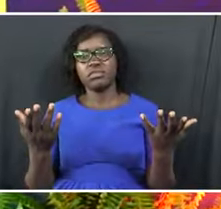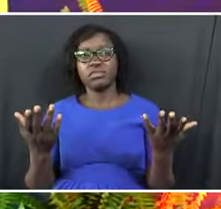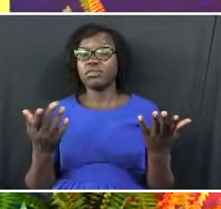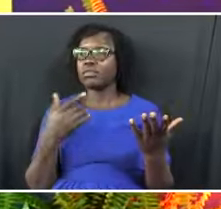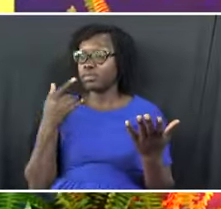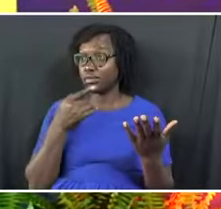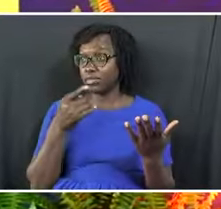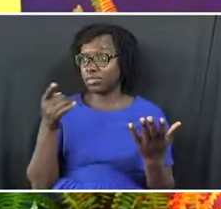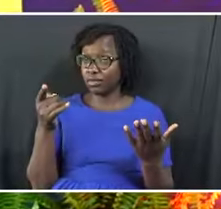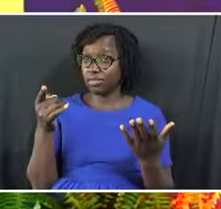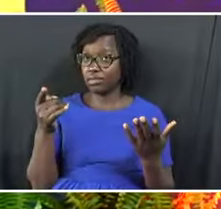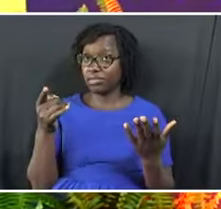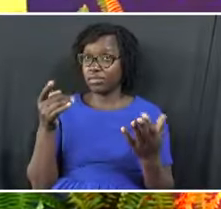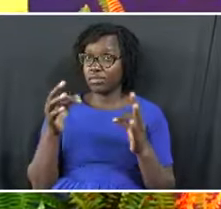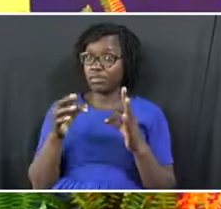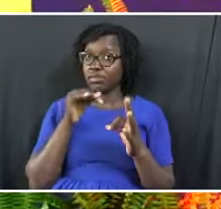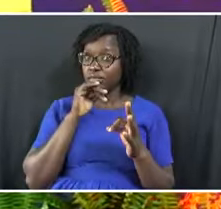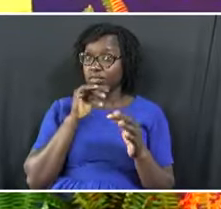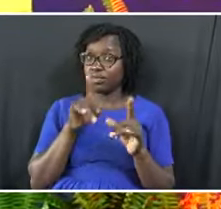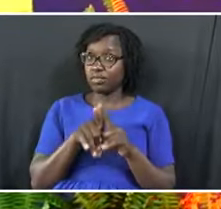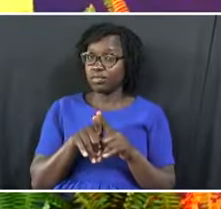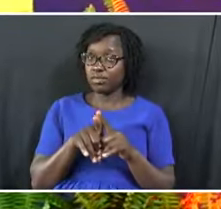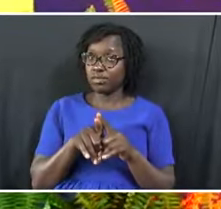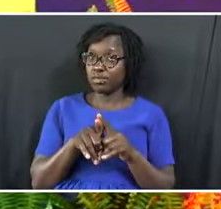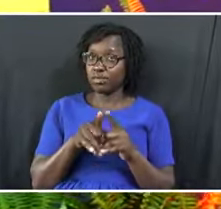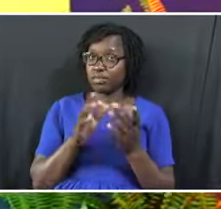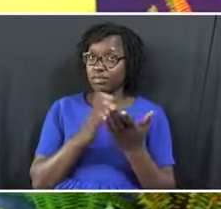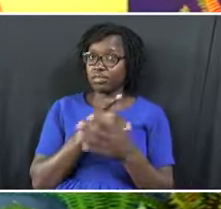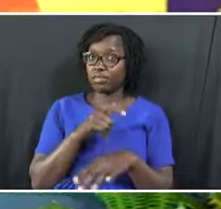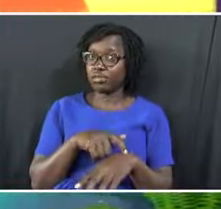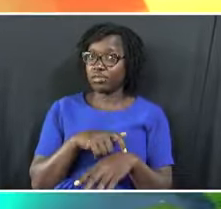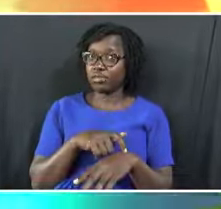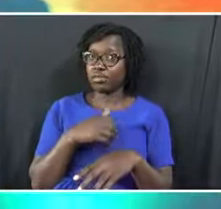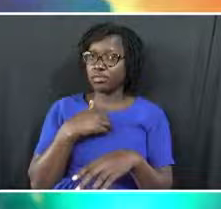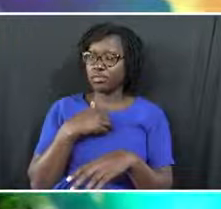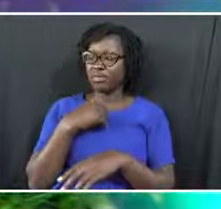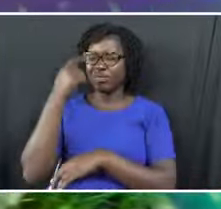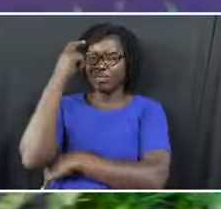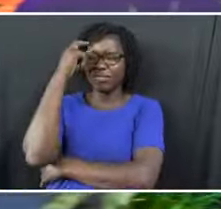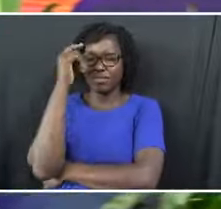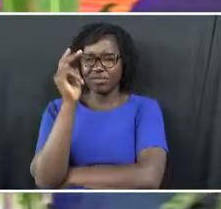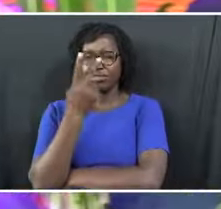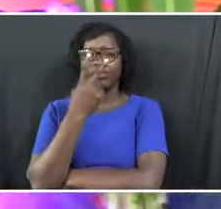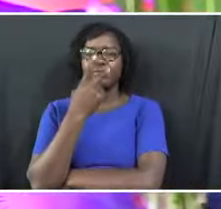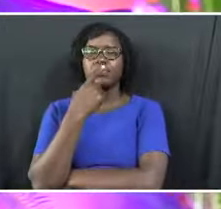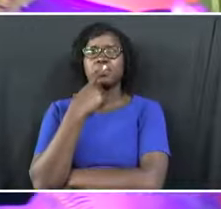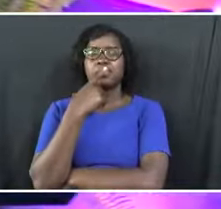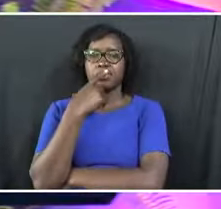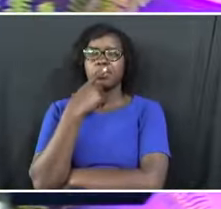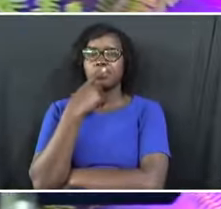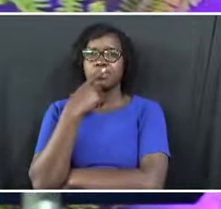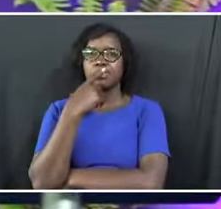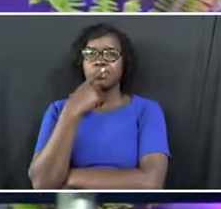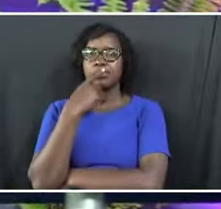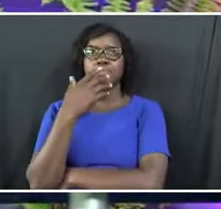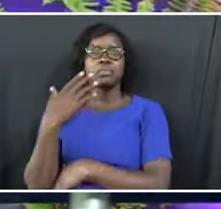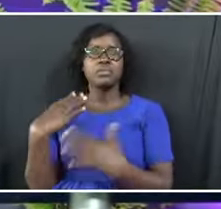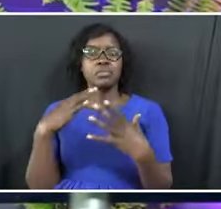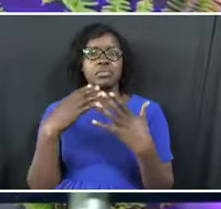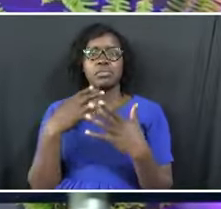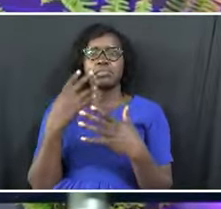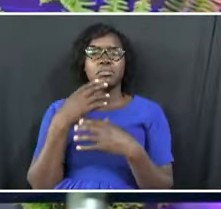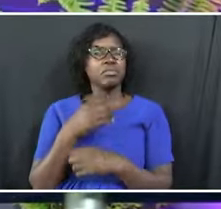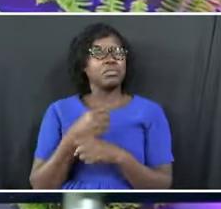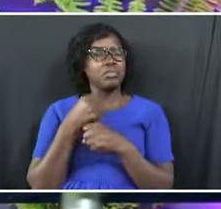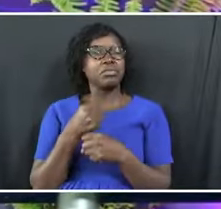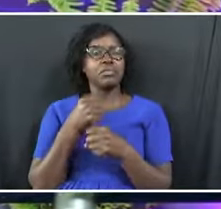this. Even if it's your brother, sometimes have a second thought. There are people whom we have